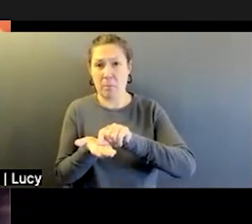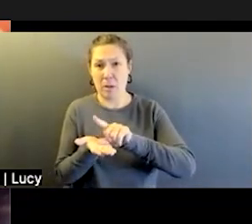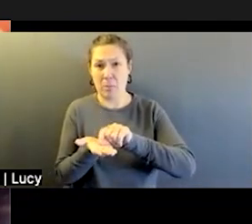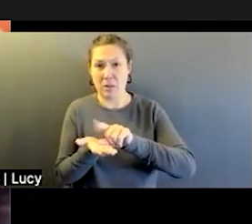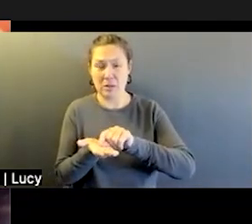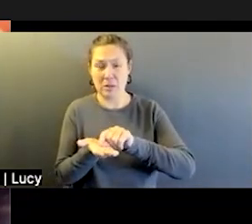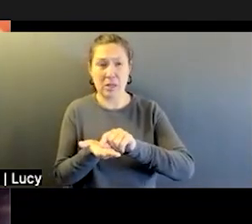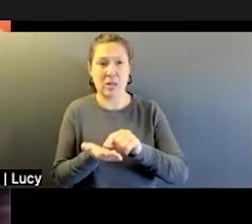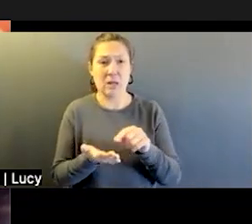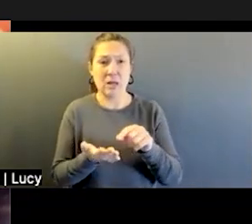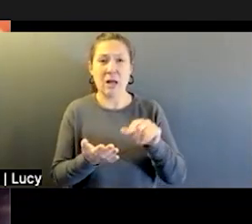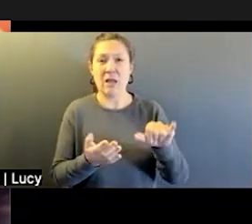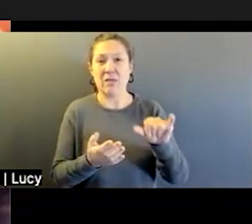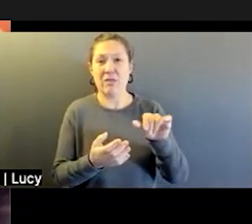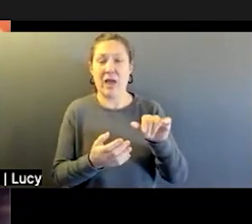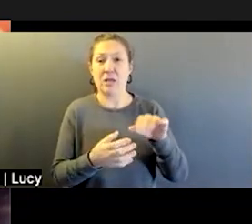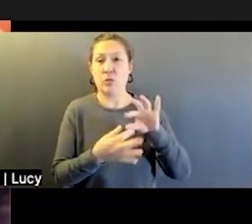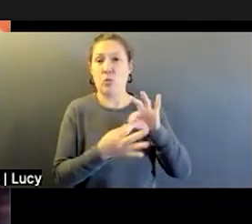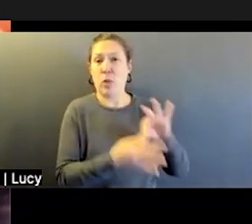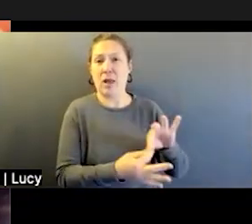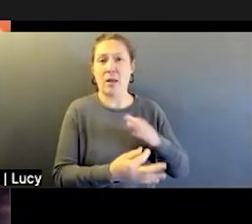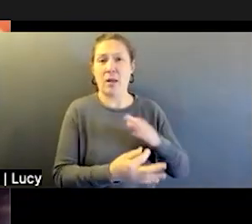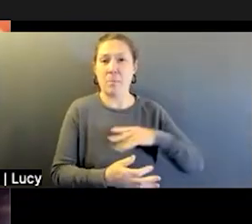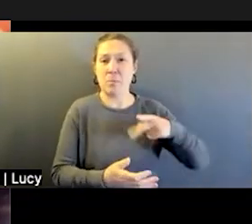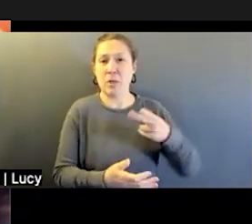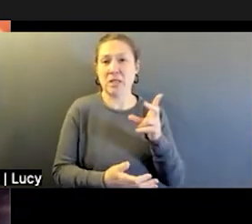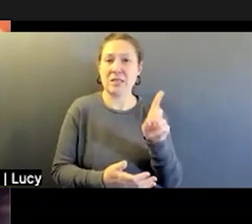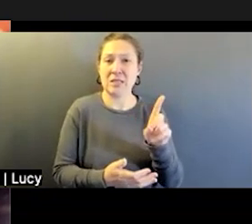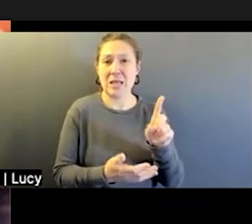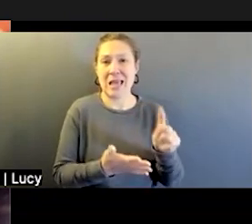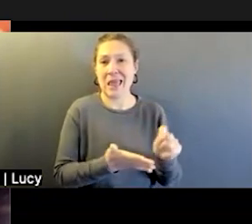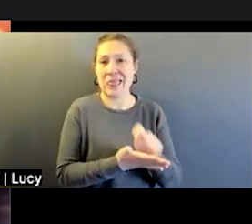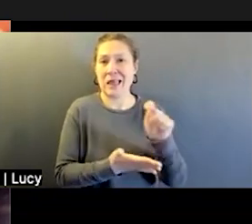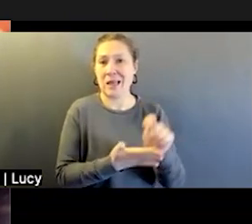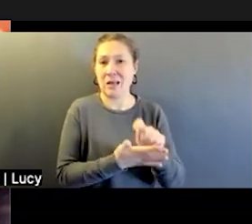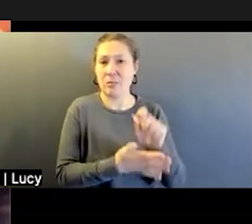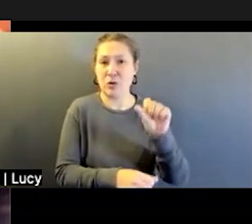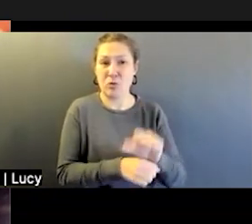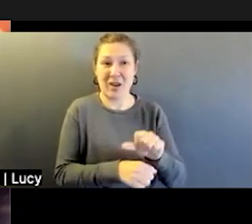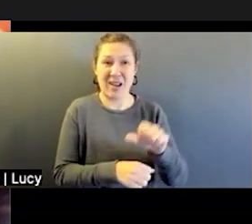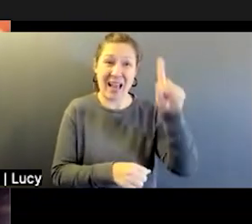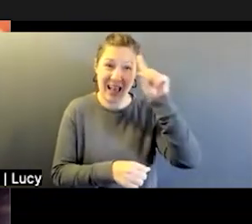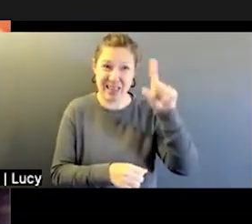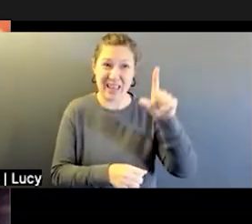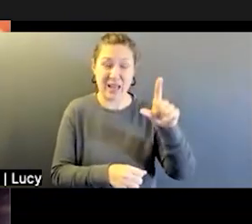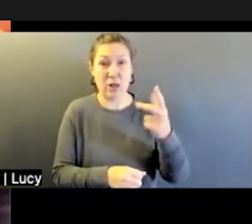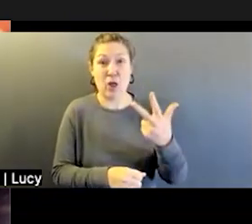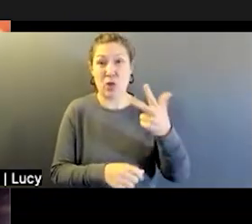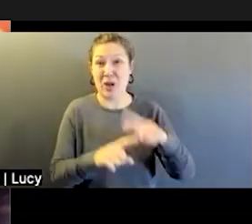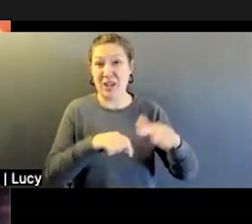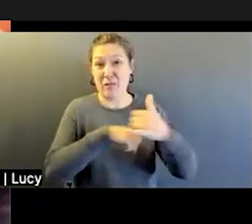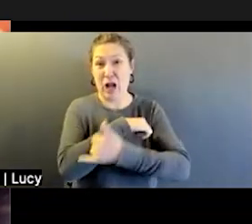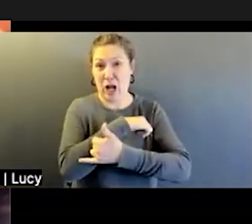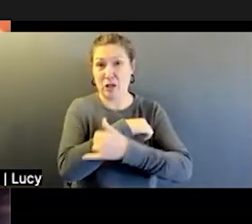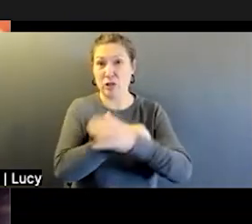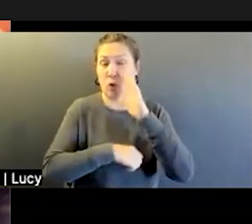So I'm very proud of it, and it will be implemented in some airports in 3 different nations from this summer.